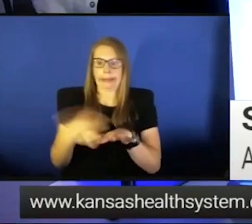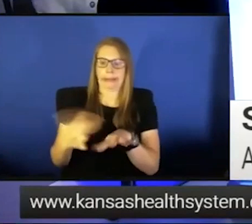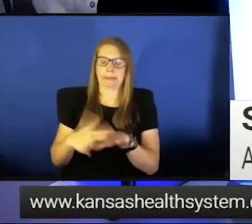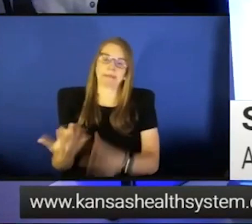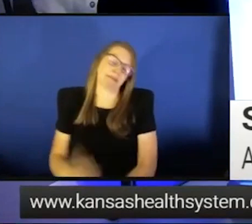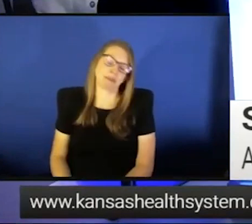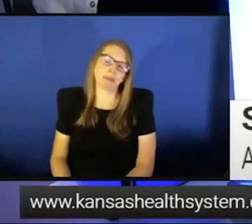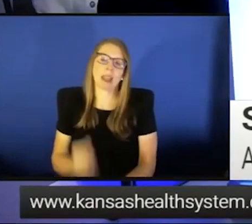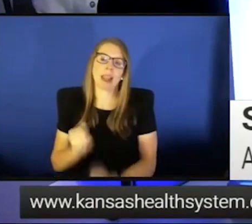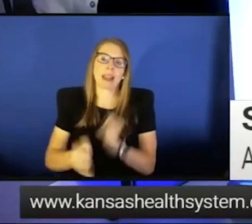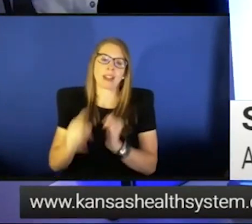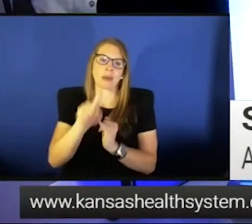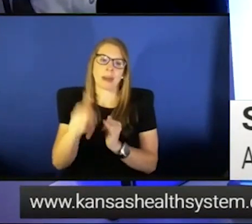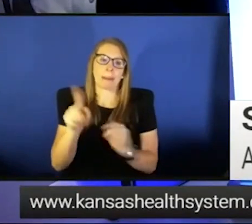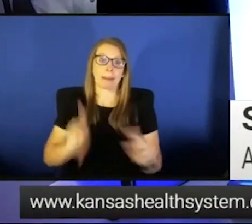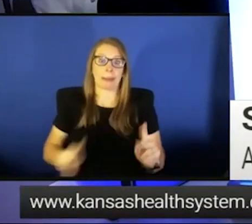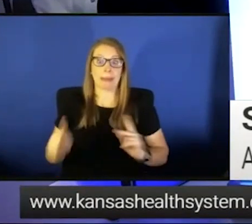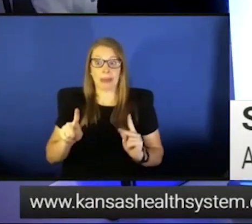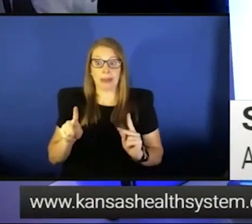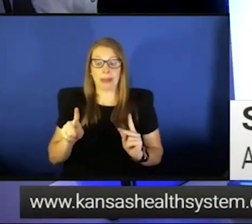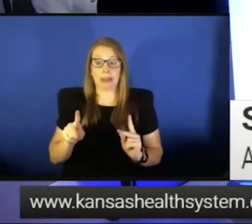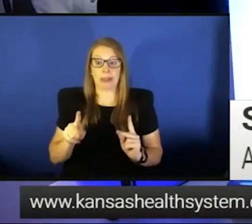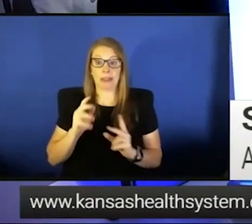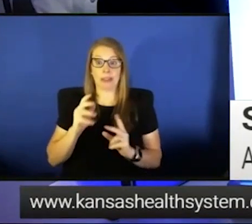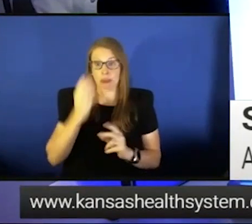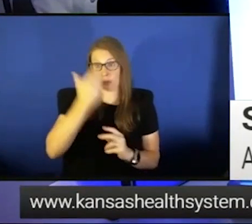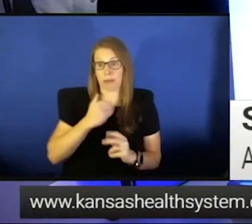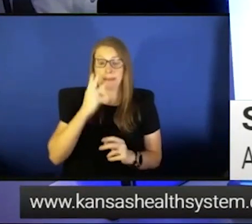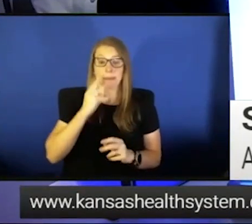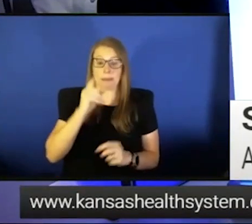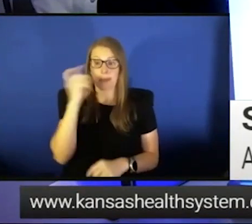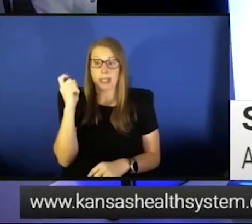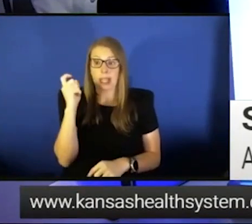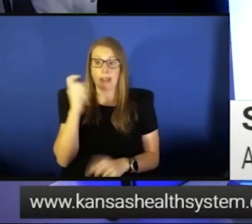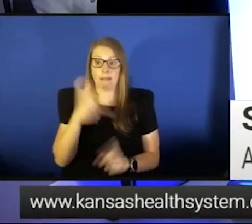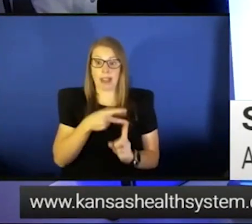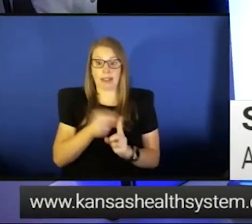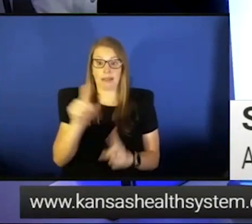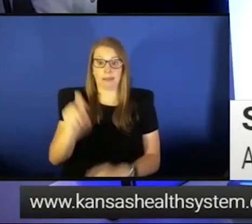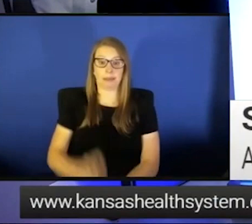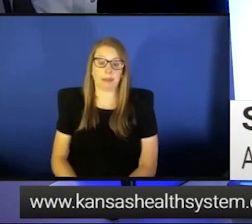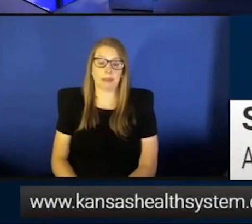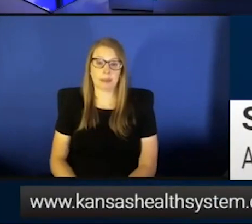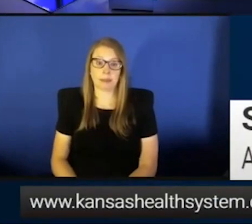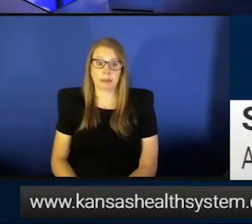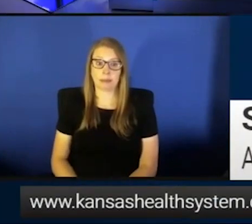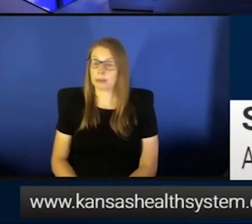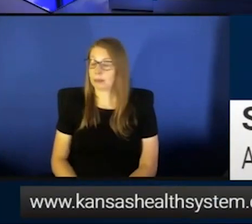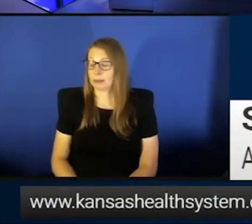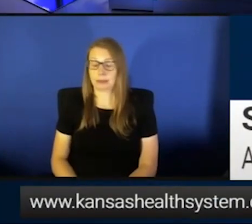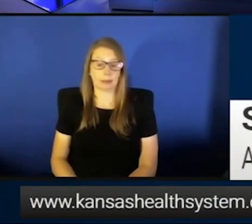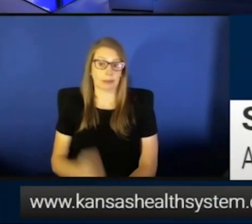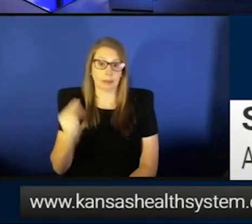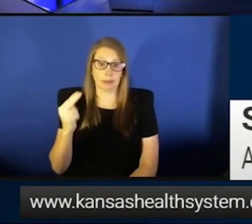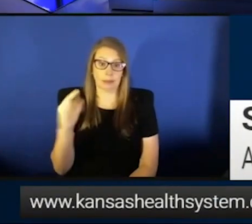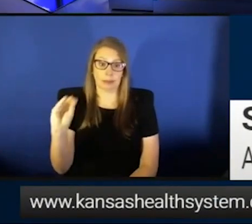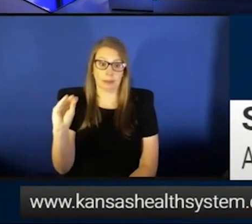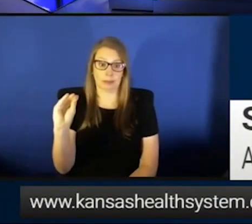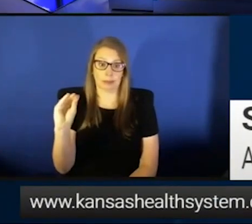last question. Are people getting strokes because they've been vaccinated? No. I knew that was your answer.